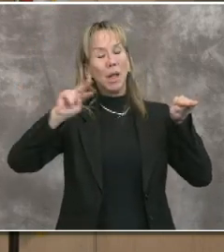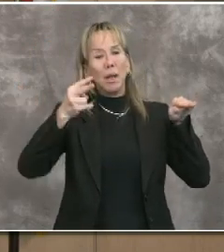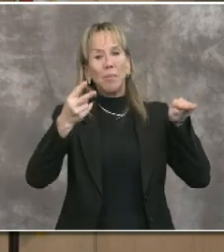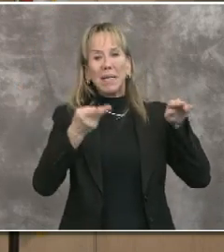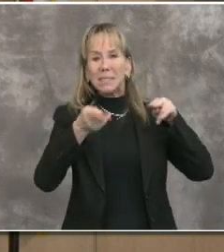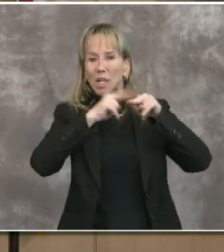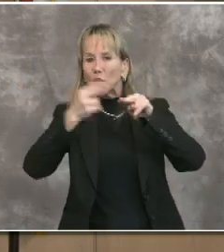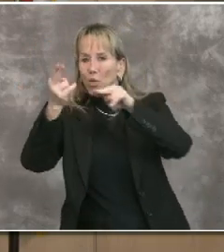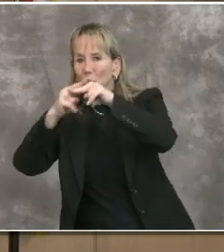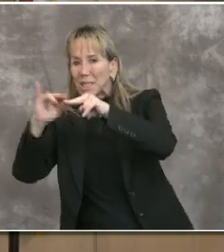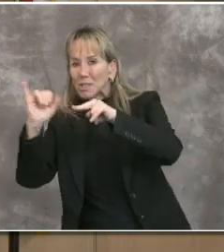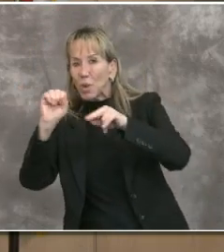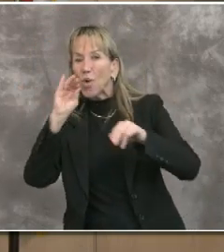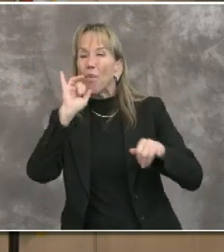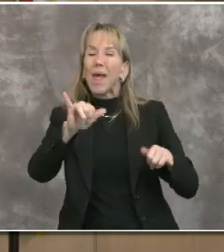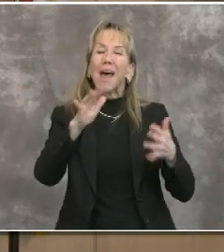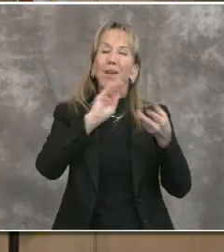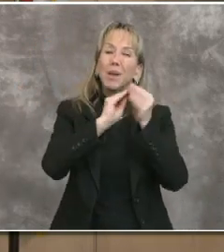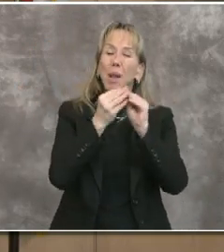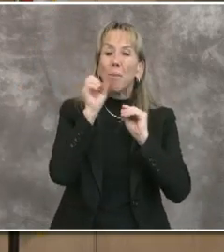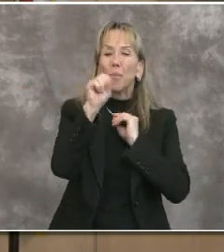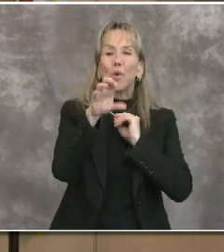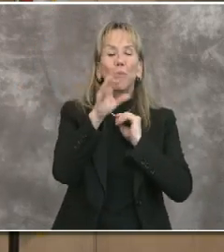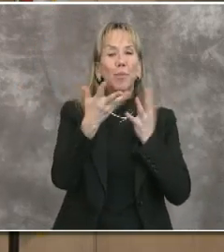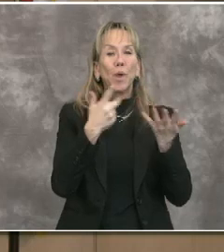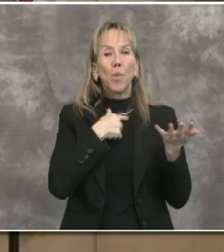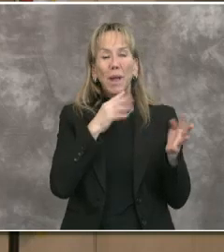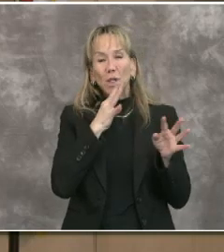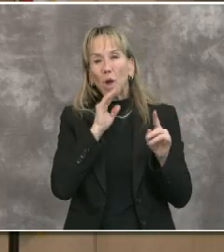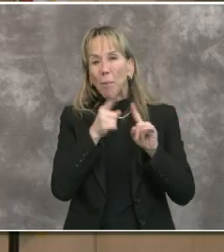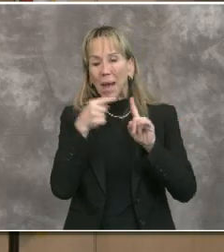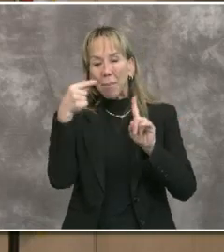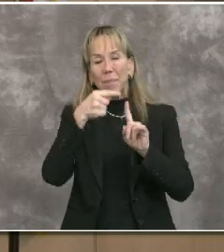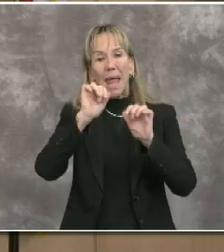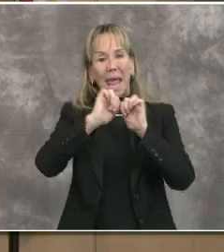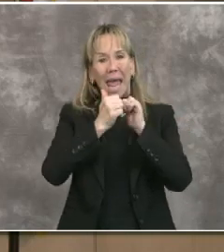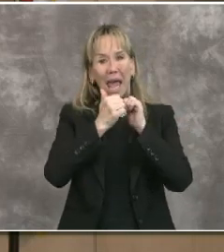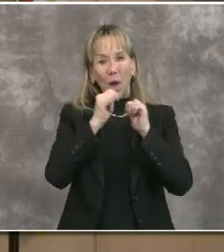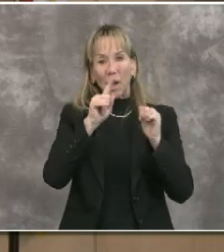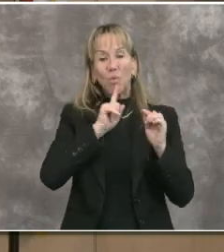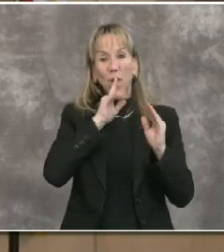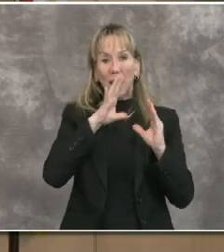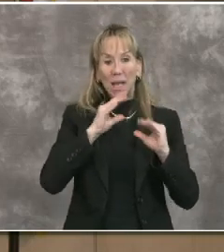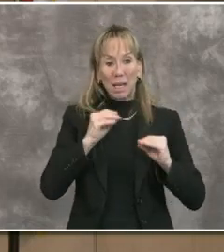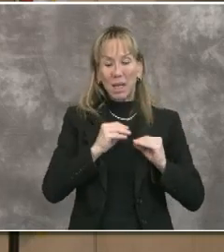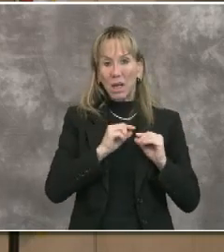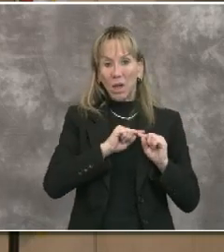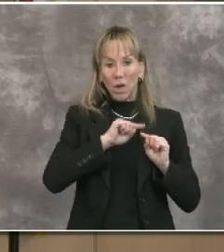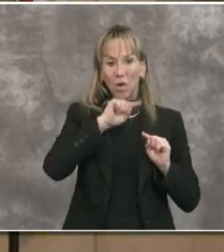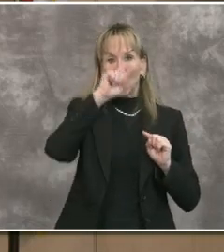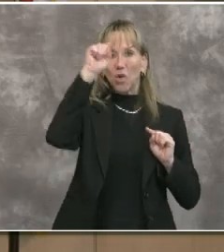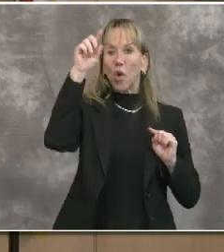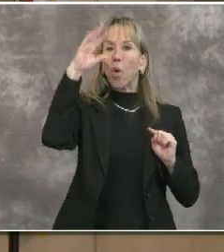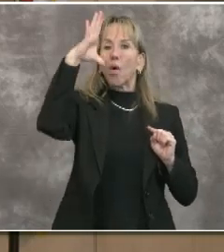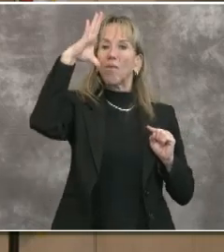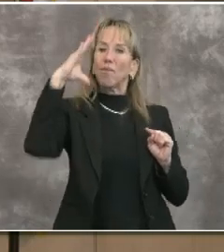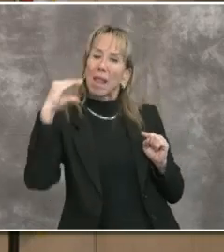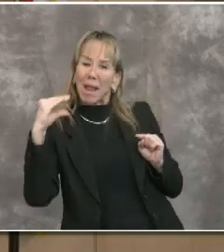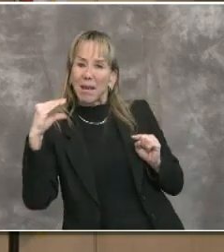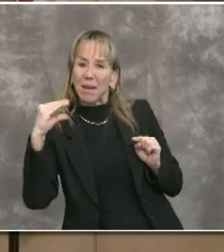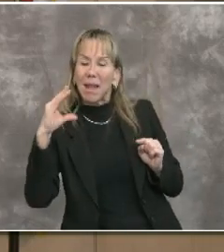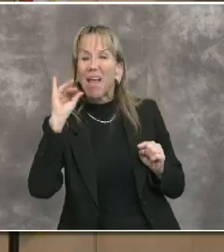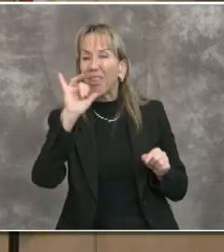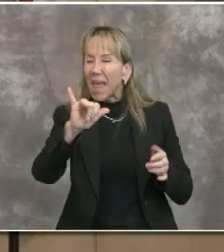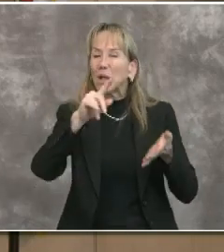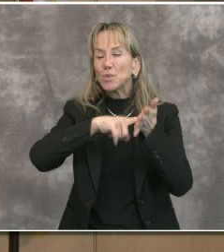use that number as a shorthand way of talking about how the curve has been flattened, and that's what really the import or